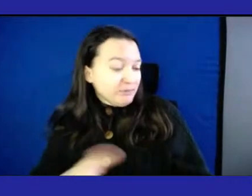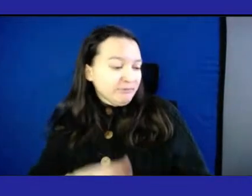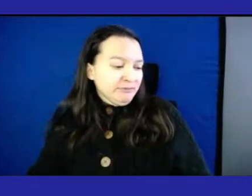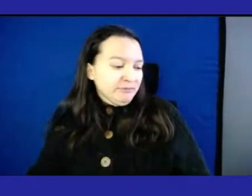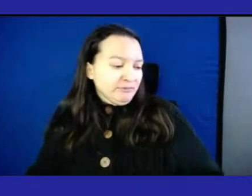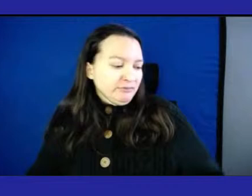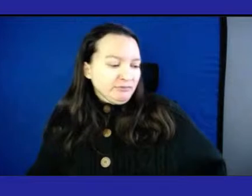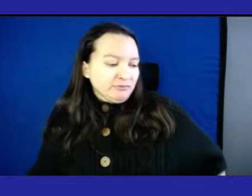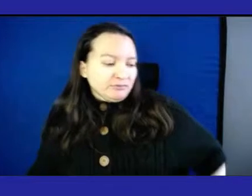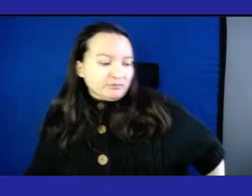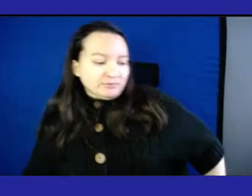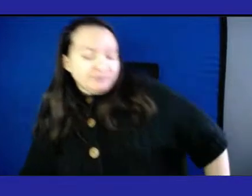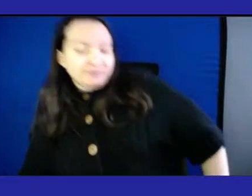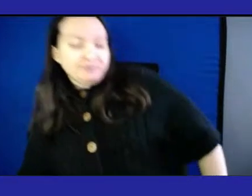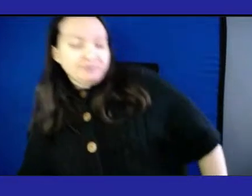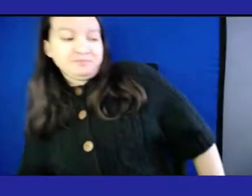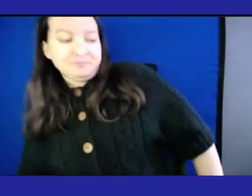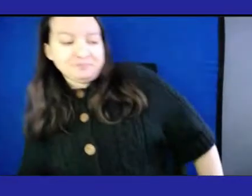So,